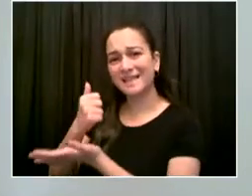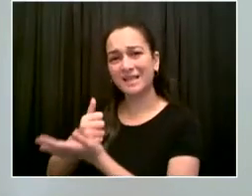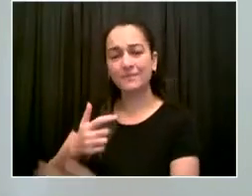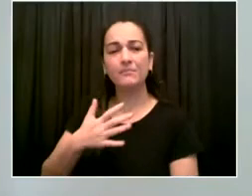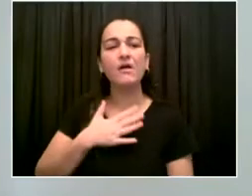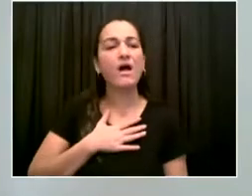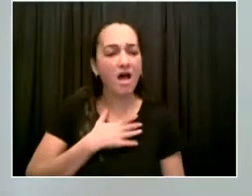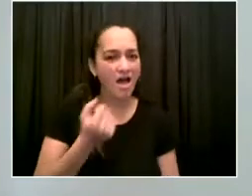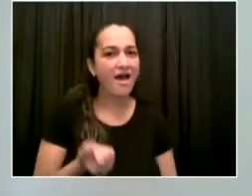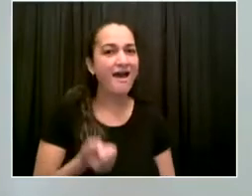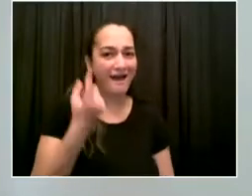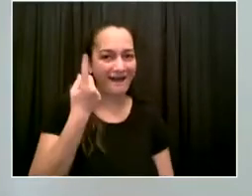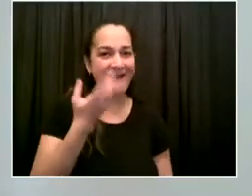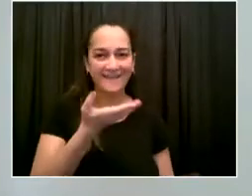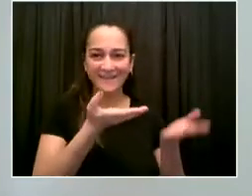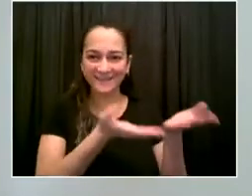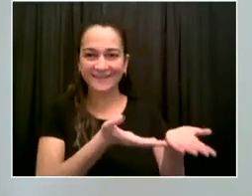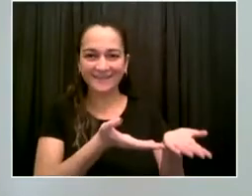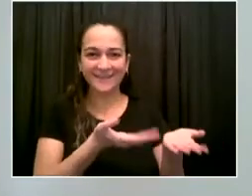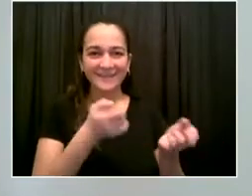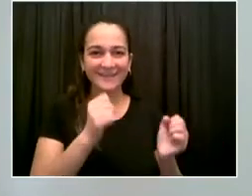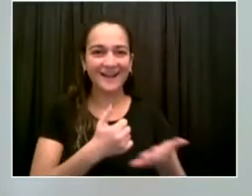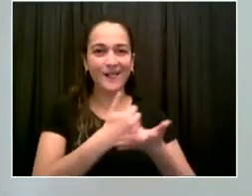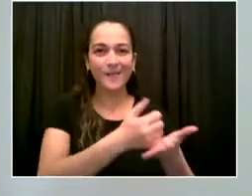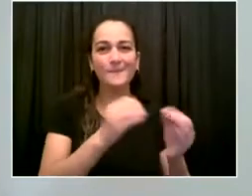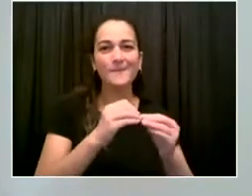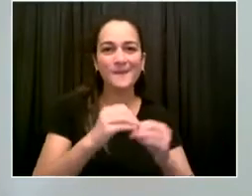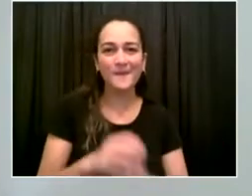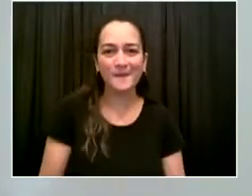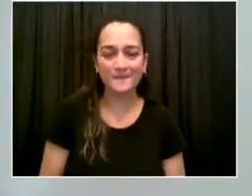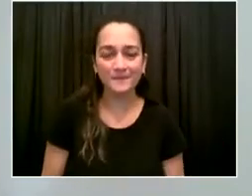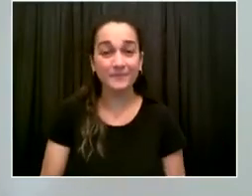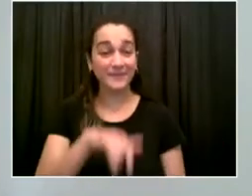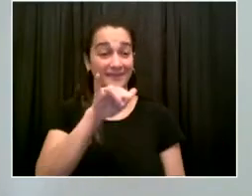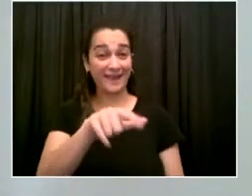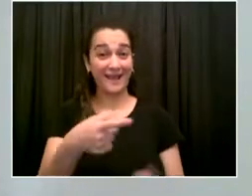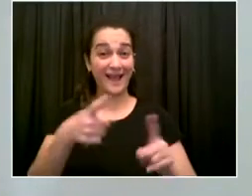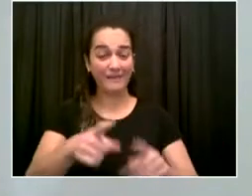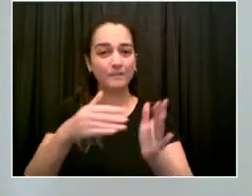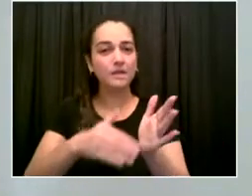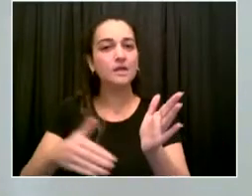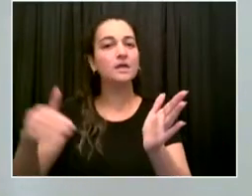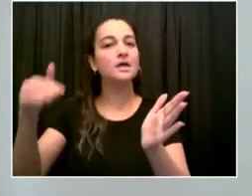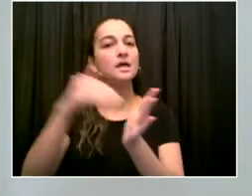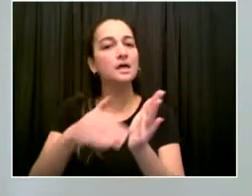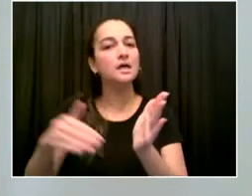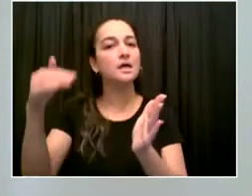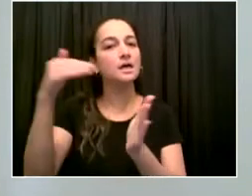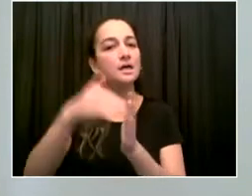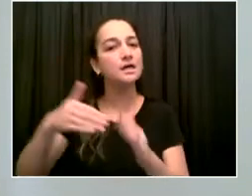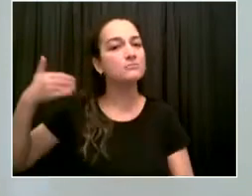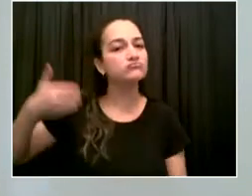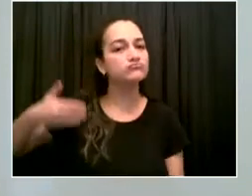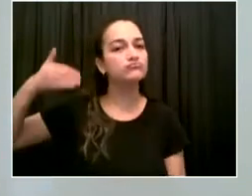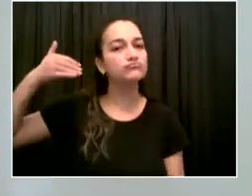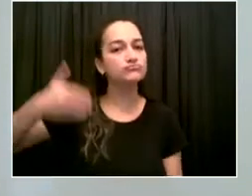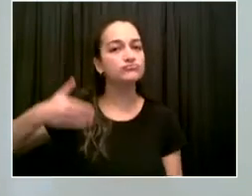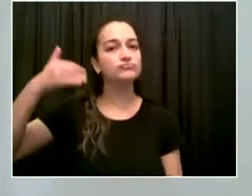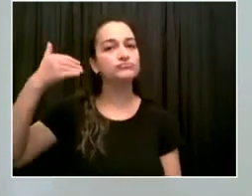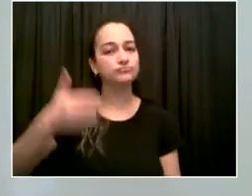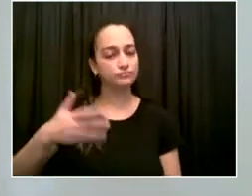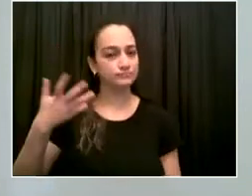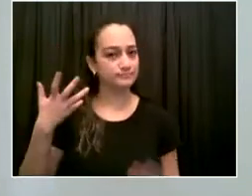in, it was often clear that the parents and the entire family unit had needs. And this was all before the pandemic.